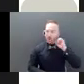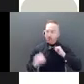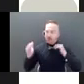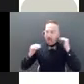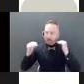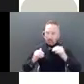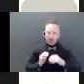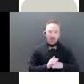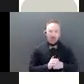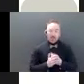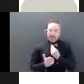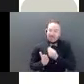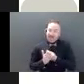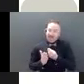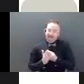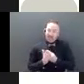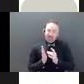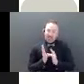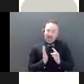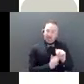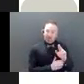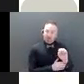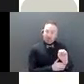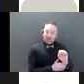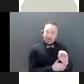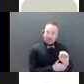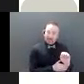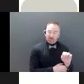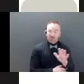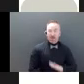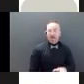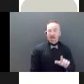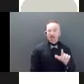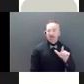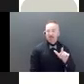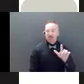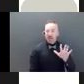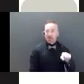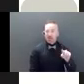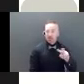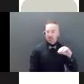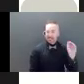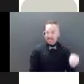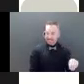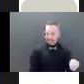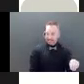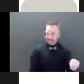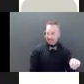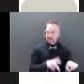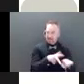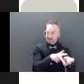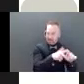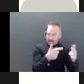abuse came in about 25.2% of the cases that they identified as affecting them.